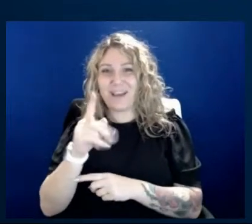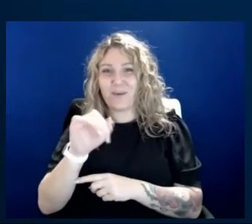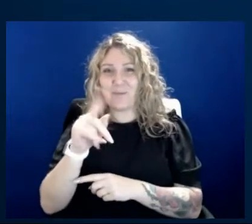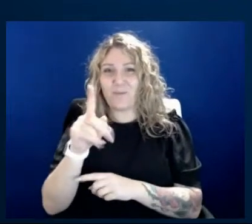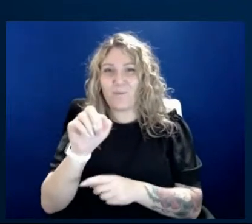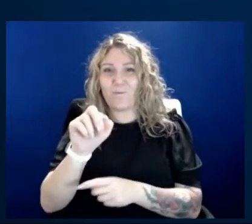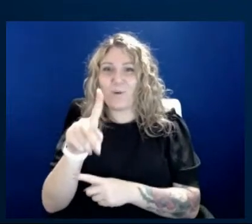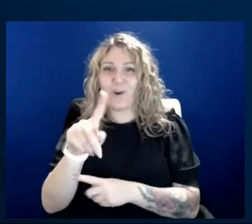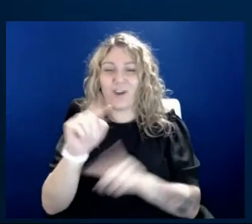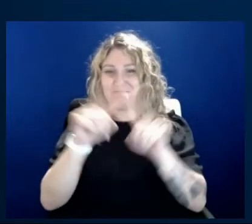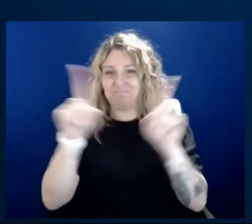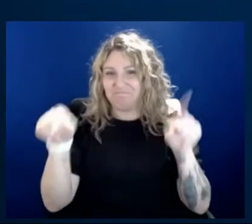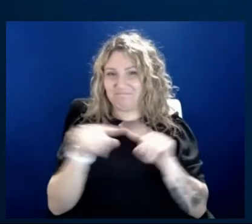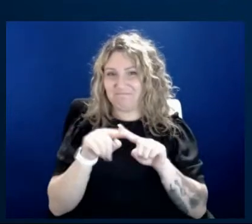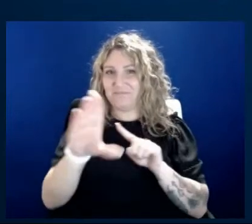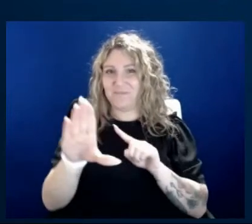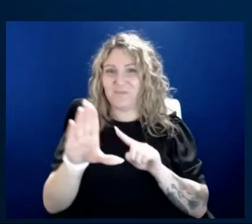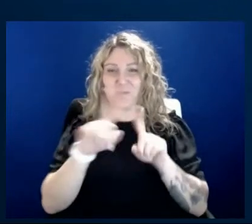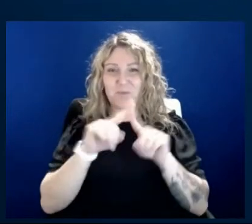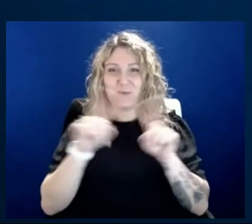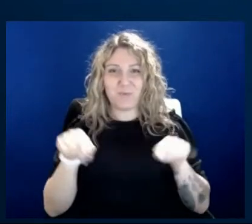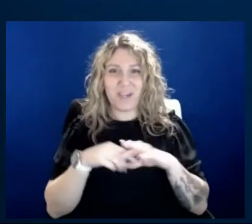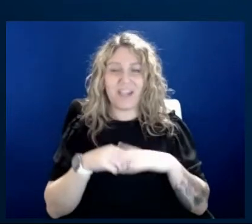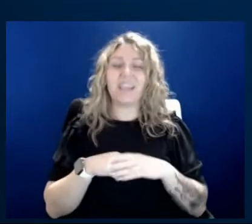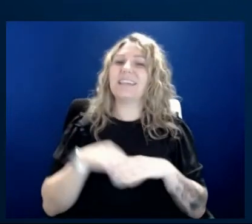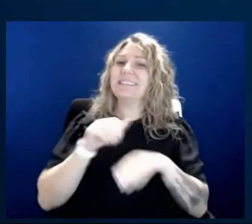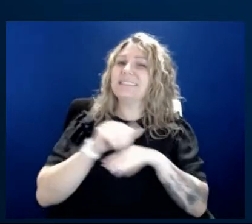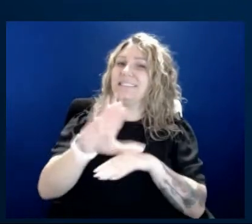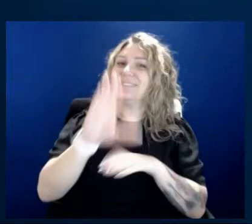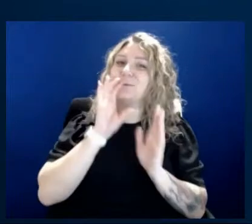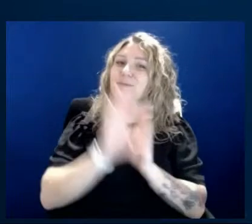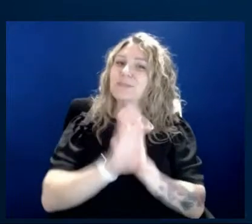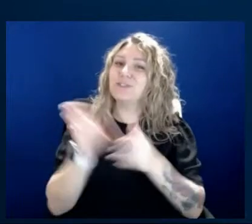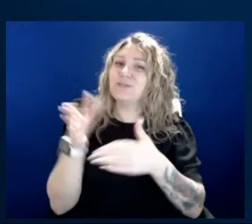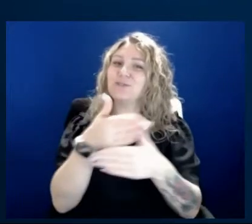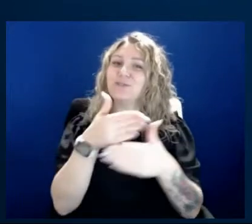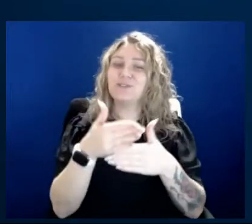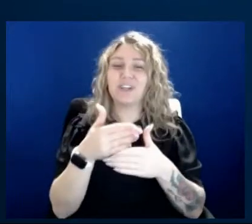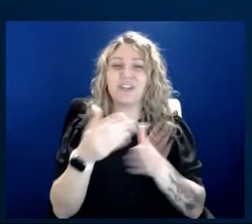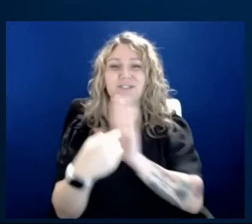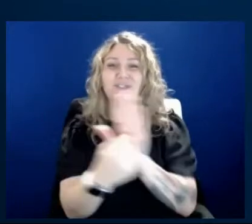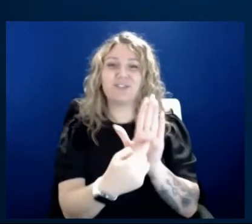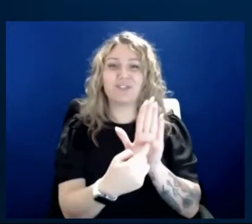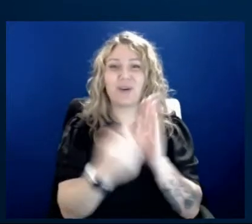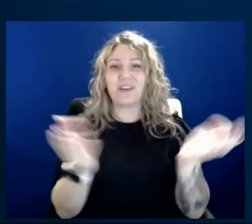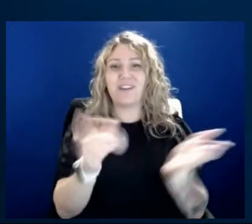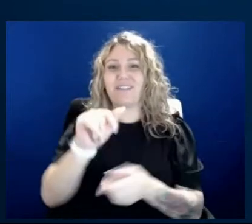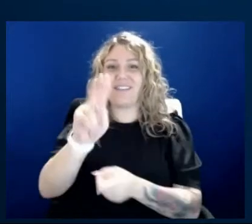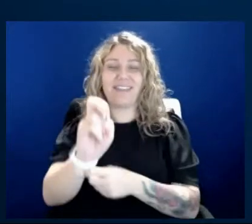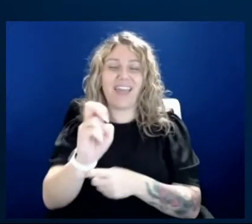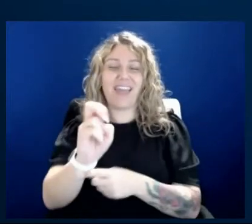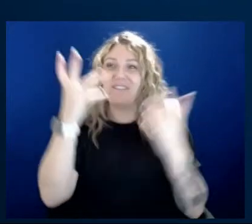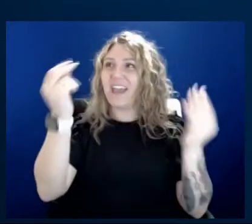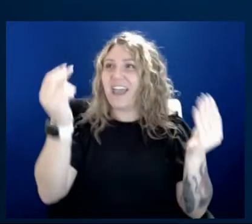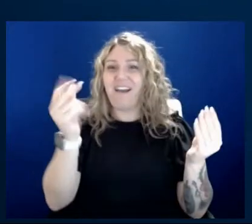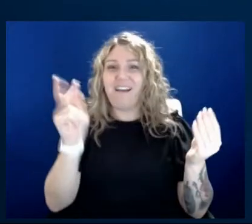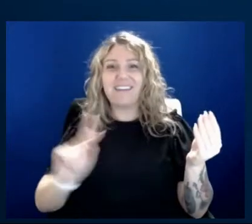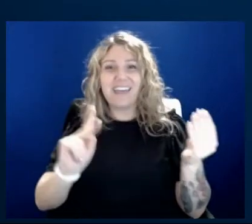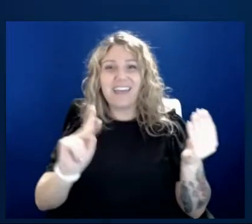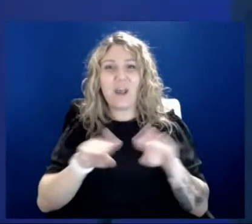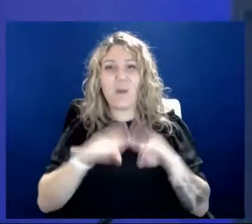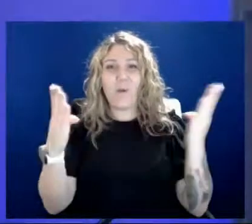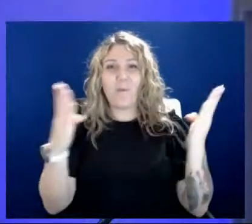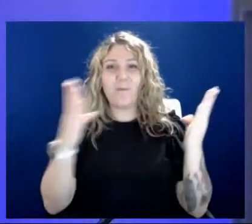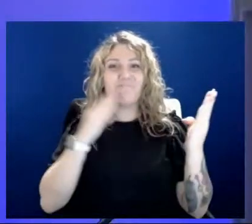So share them with us, send your pictures, and we would love to share those right here on air when we are live out at the K on the home opener on Thursday. So go